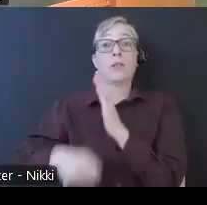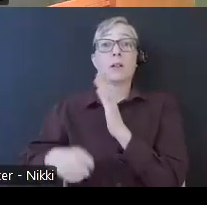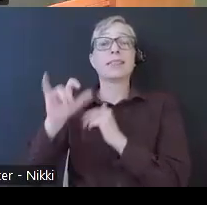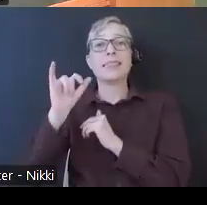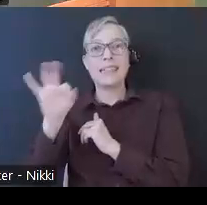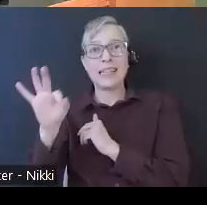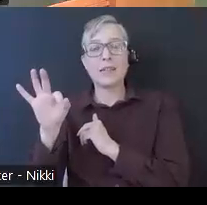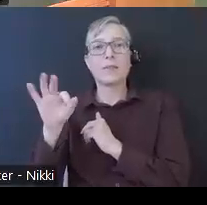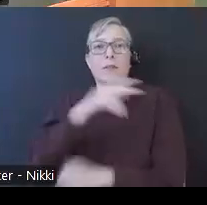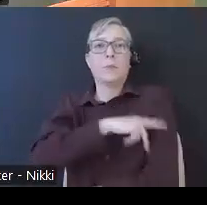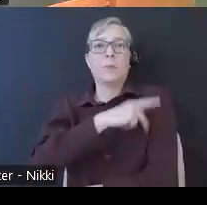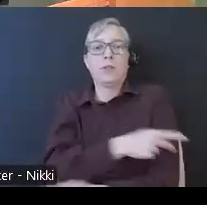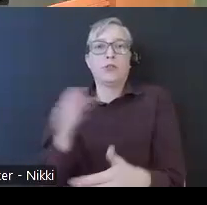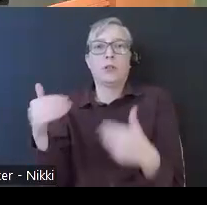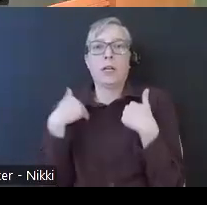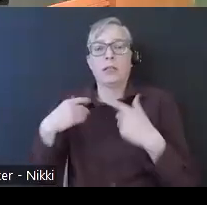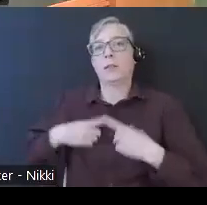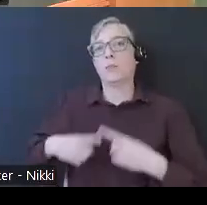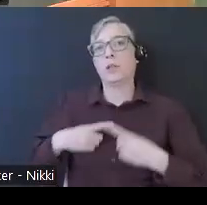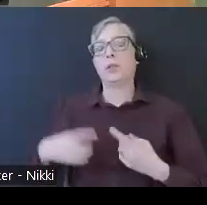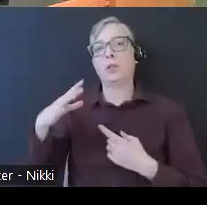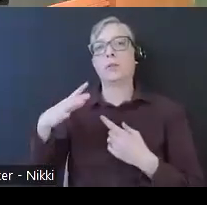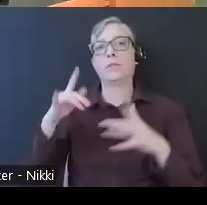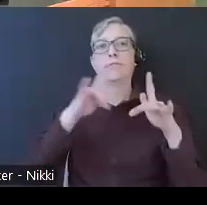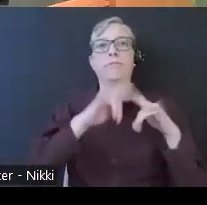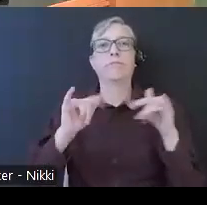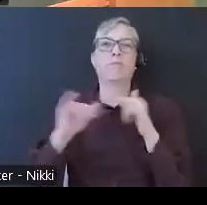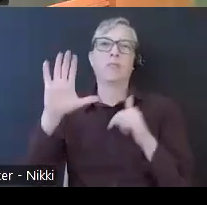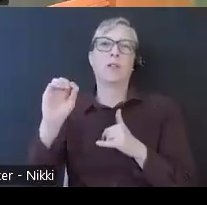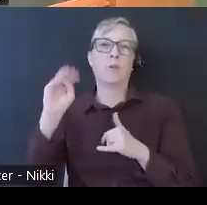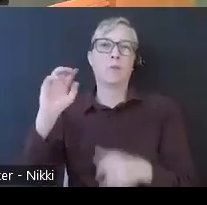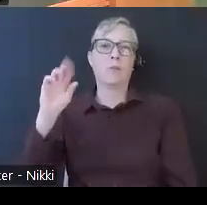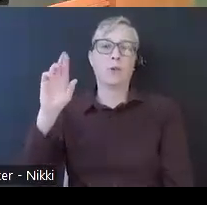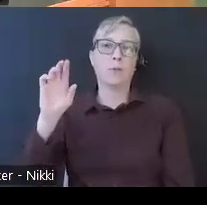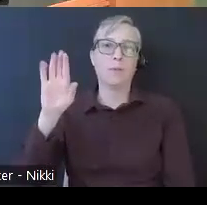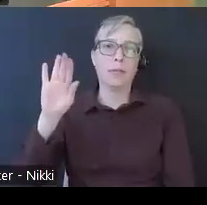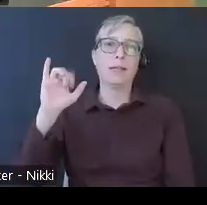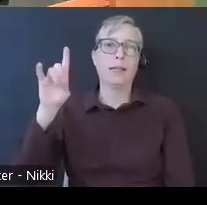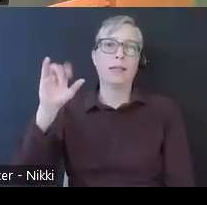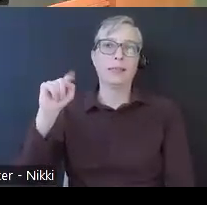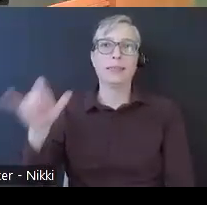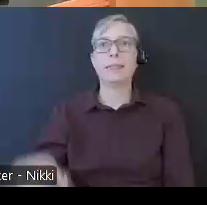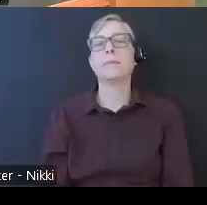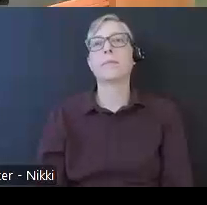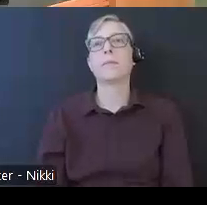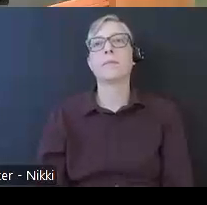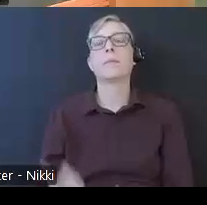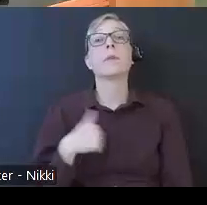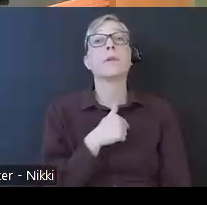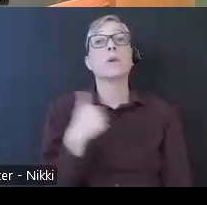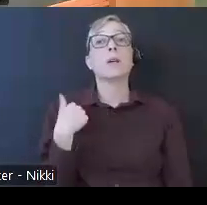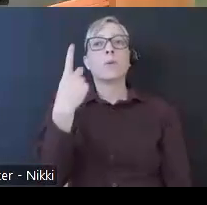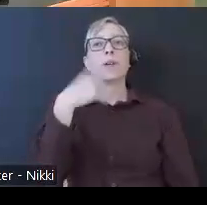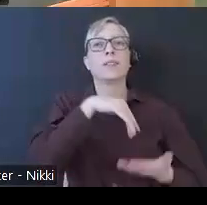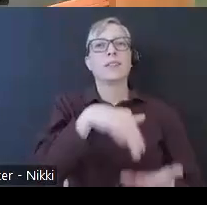comorbidity. So this is a general idea. This is for our year 1 plan. So we're proposing a 3-year pilot. And in year 1,